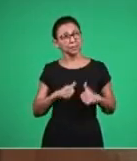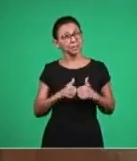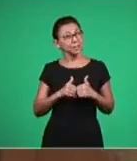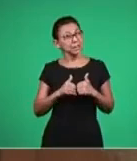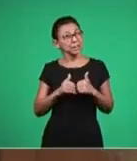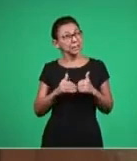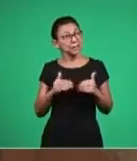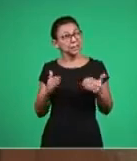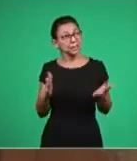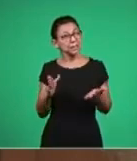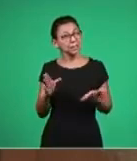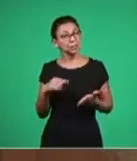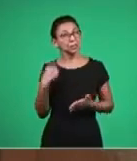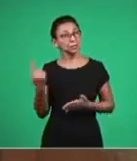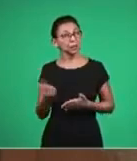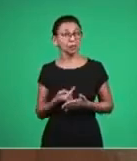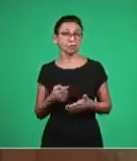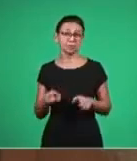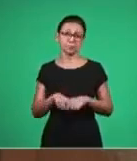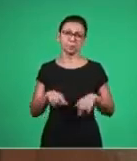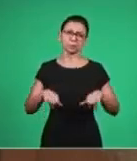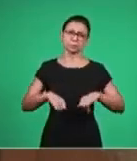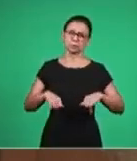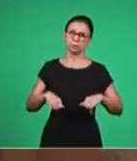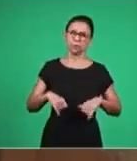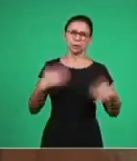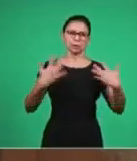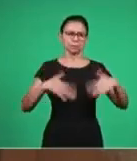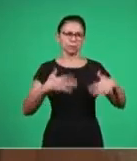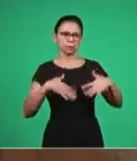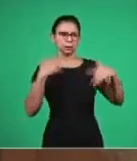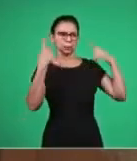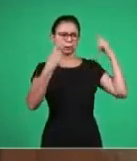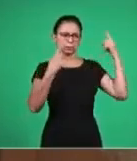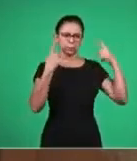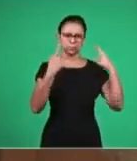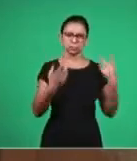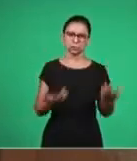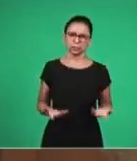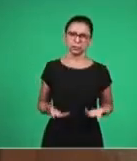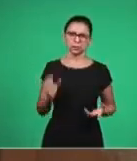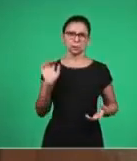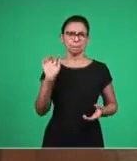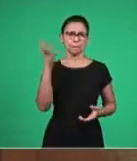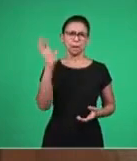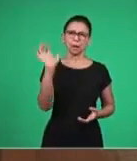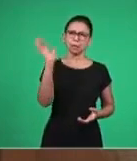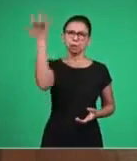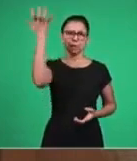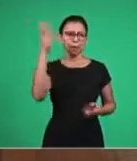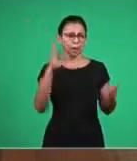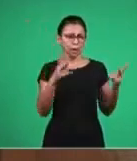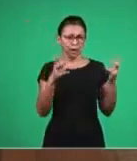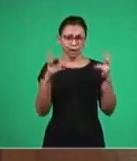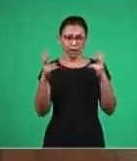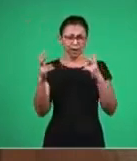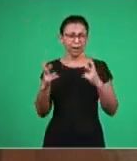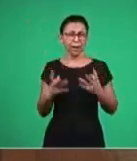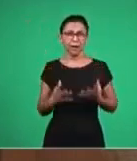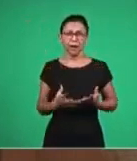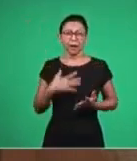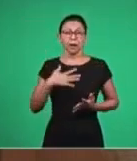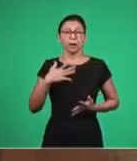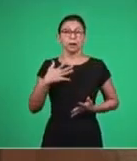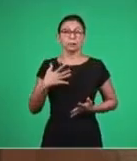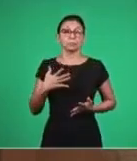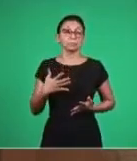the beginning of the hurting, we are living the world that the world is also living. The facts, the things that are happening in